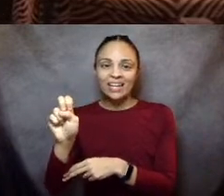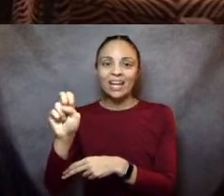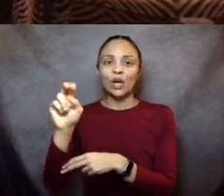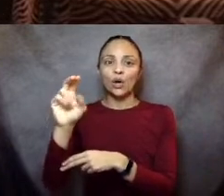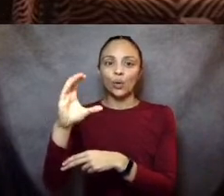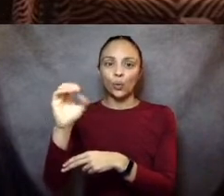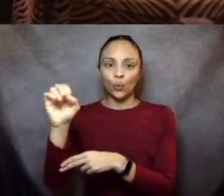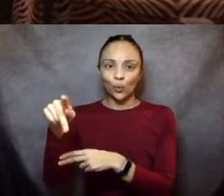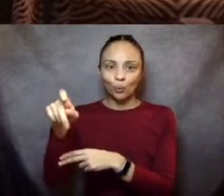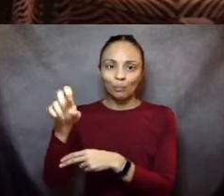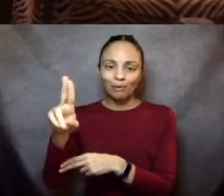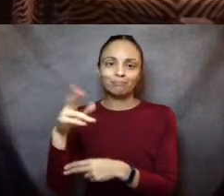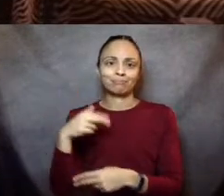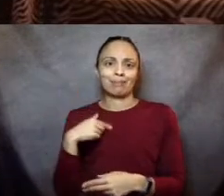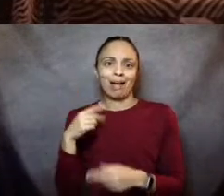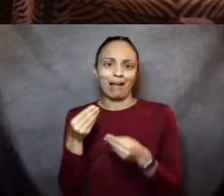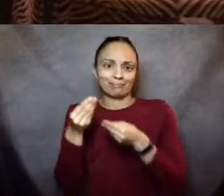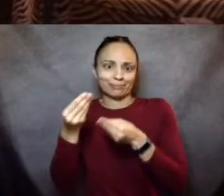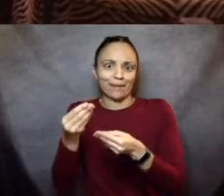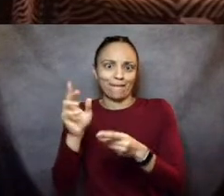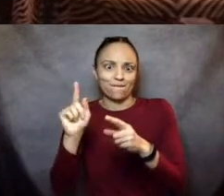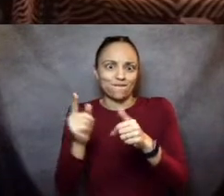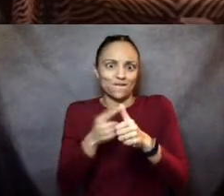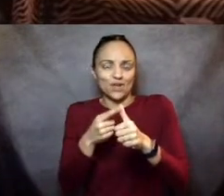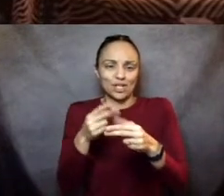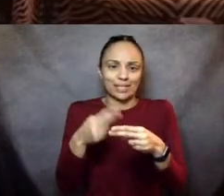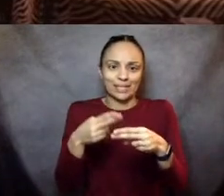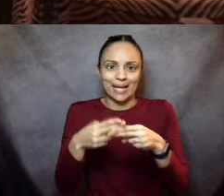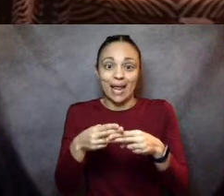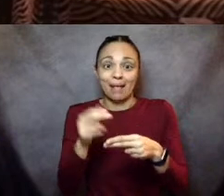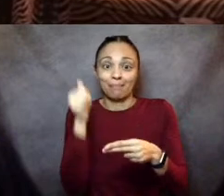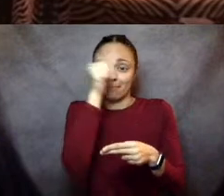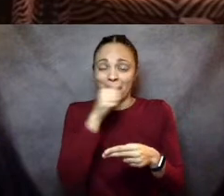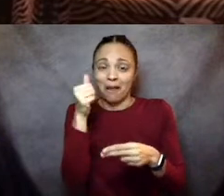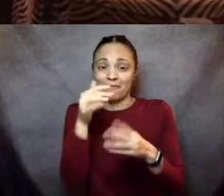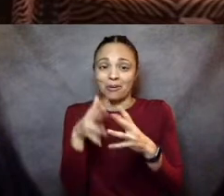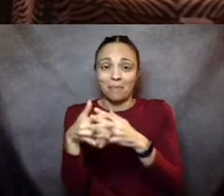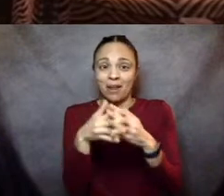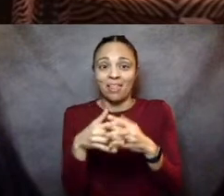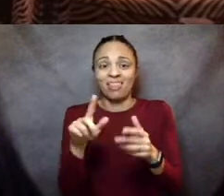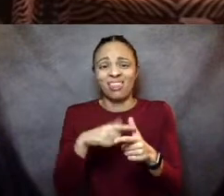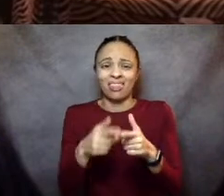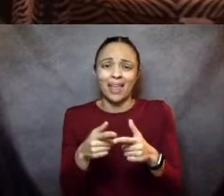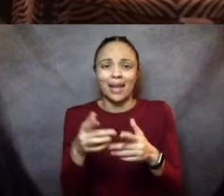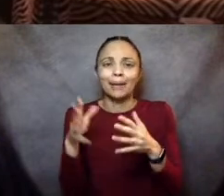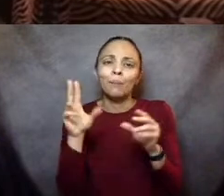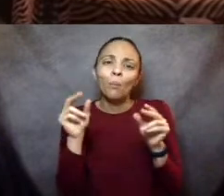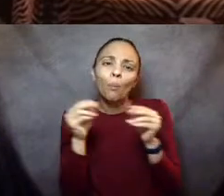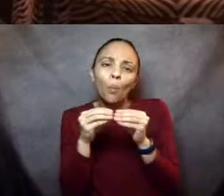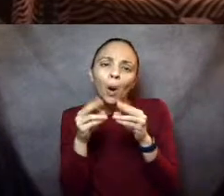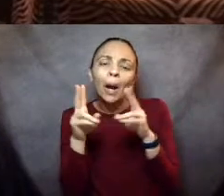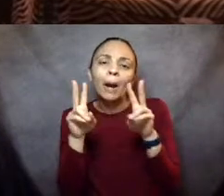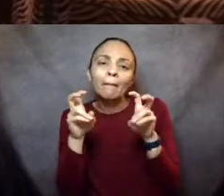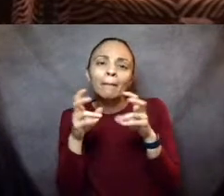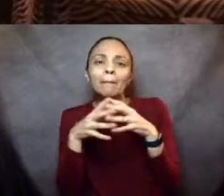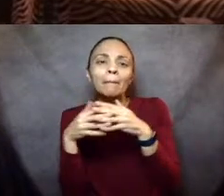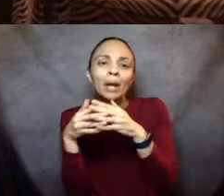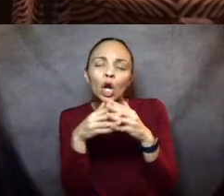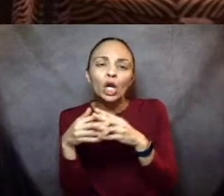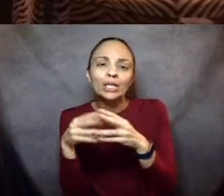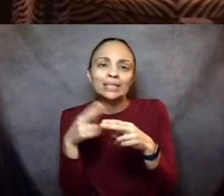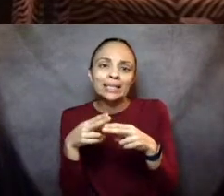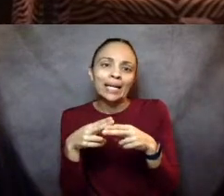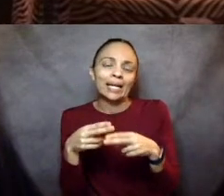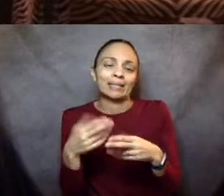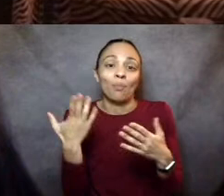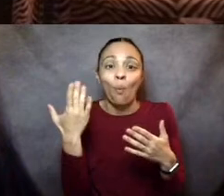and an American middle name so she can get a job if she needs to. T. Amy Lynn Cooper, she